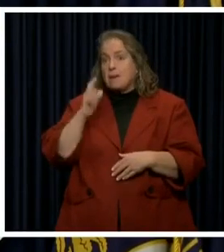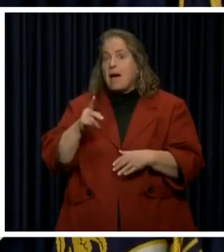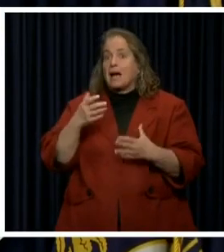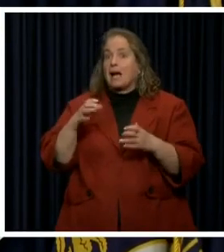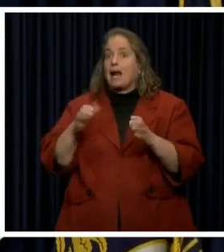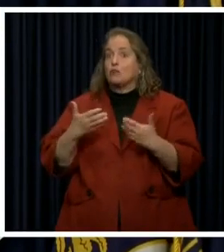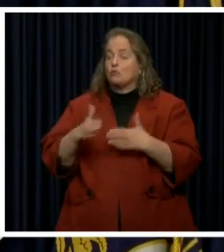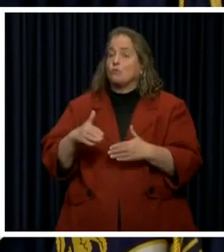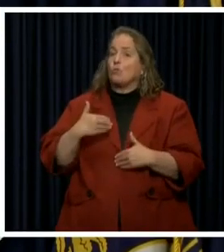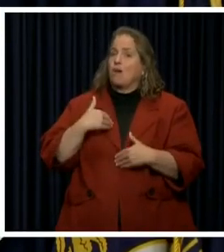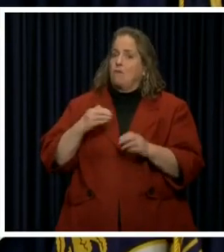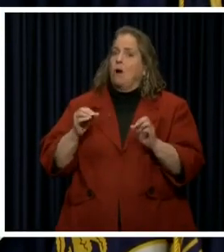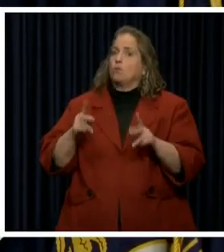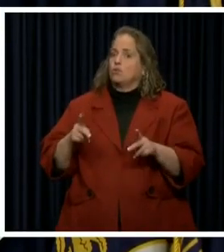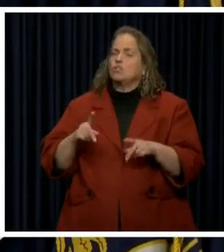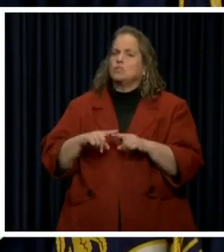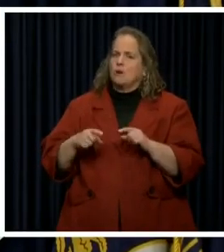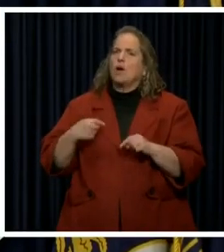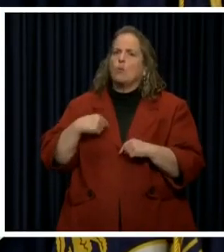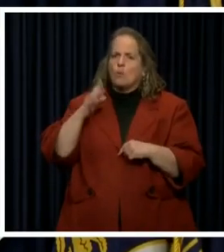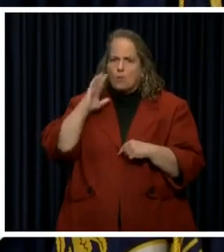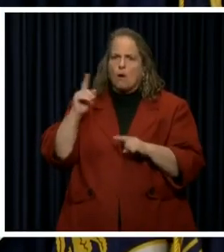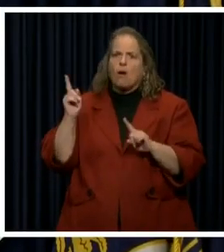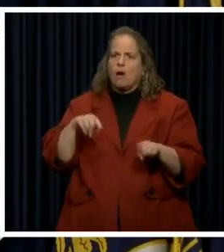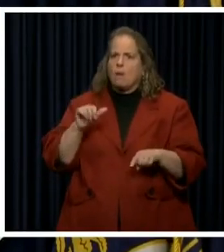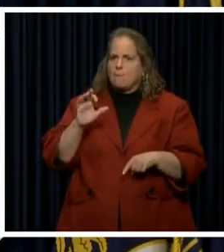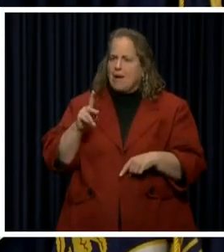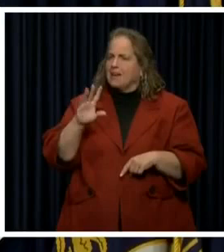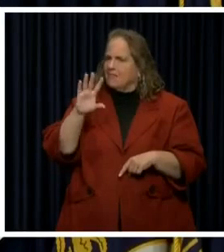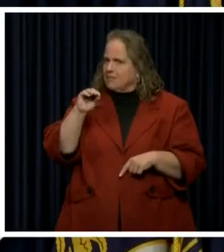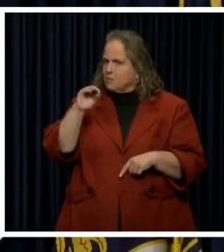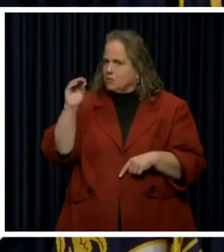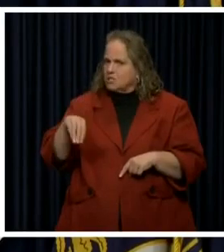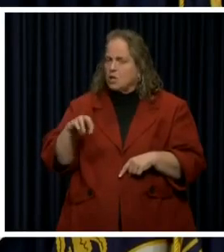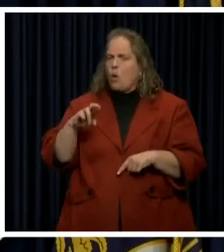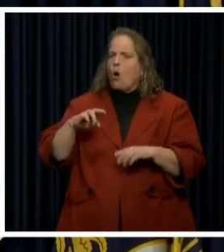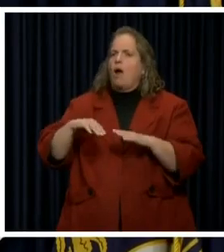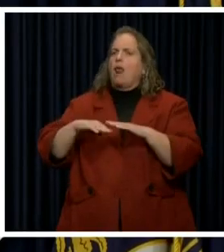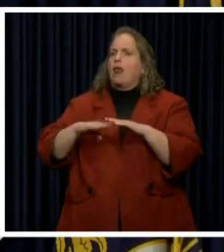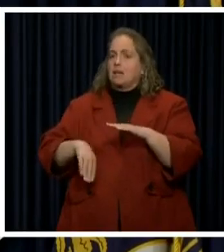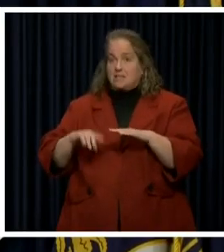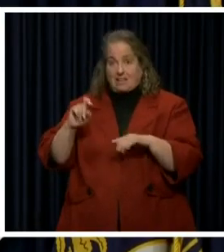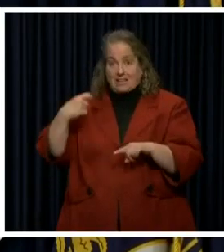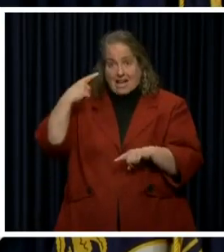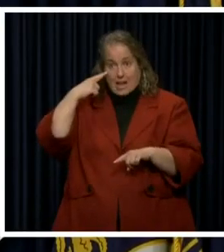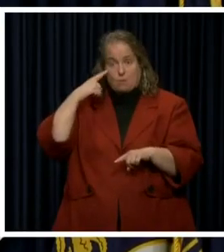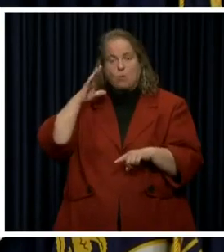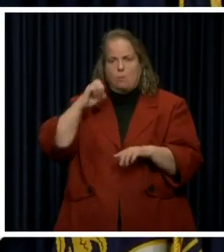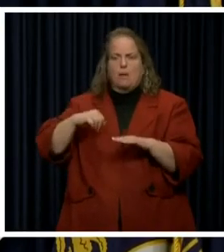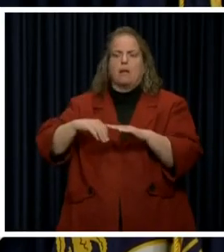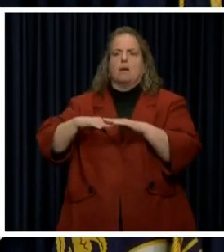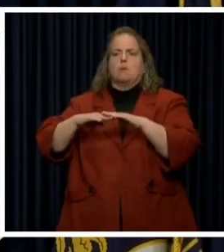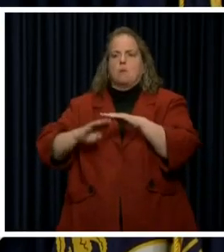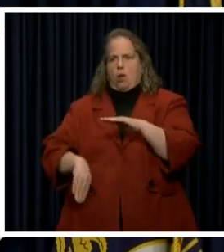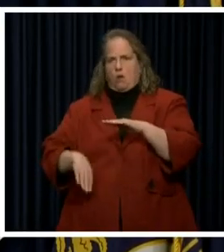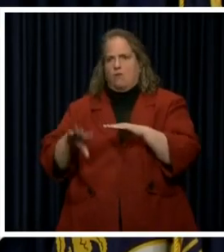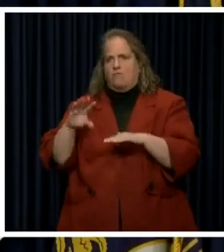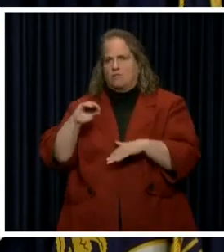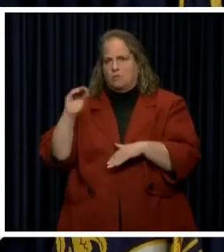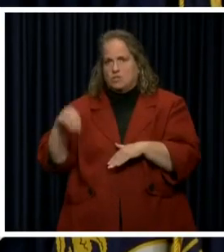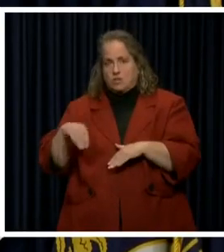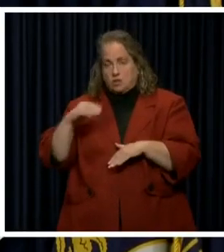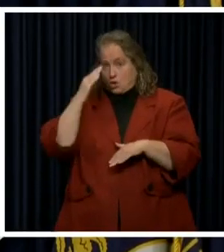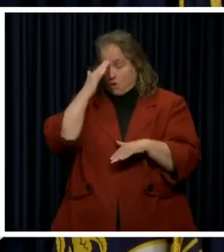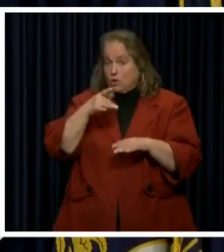we're going to come back at 50% or less. In the Capitol, we're going to be below 50%. And knowing that there are critical